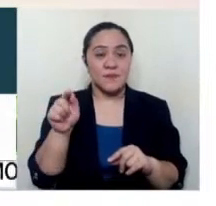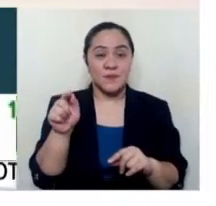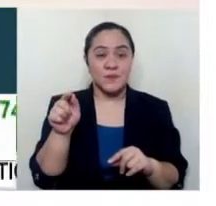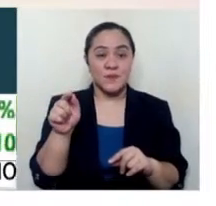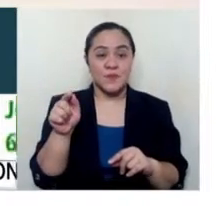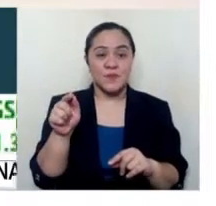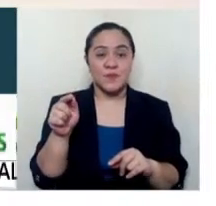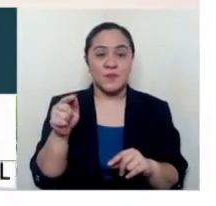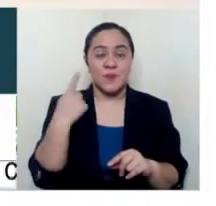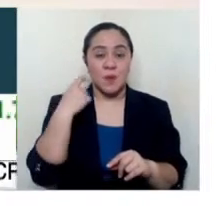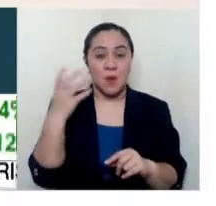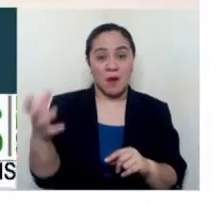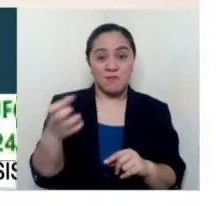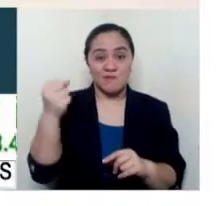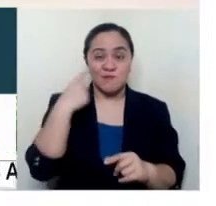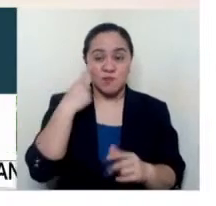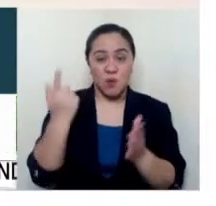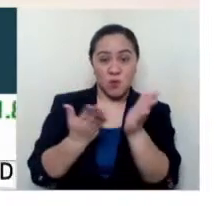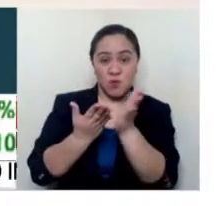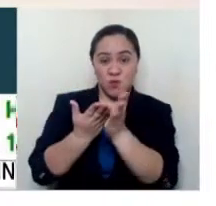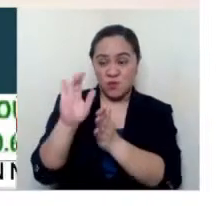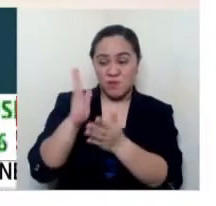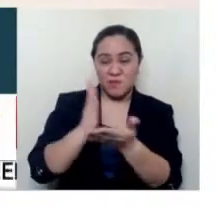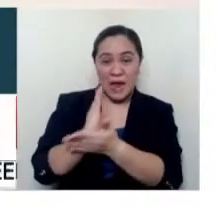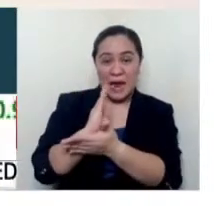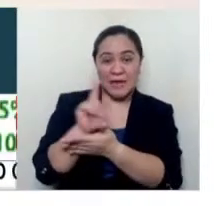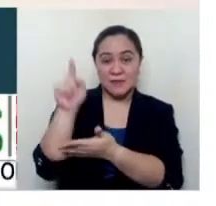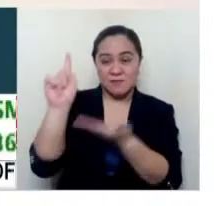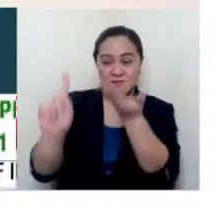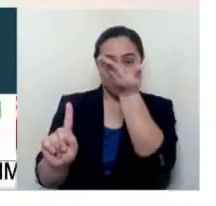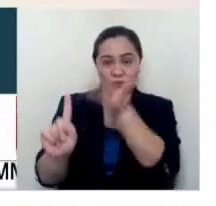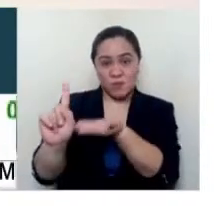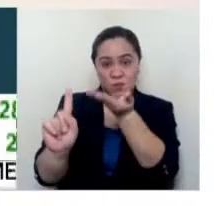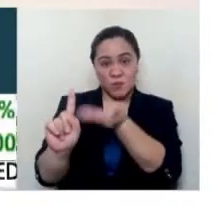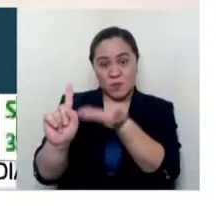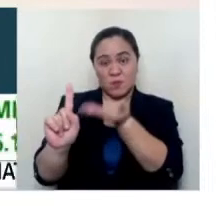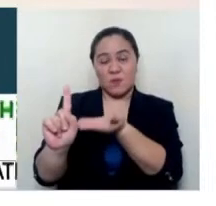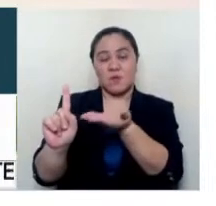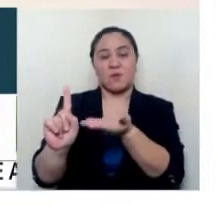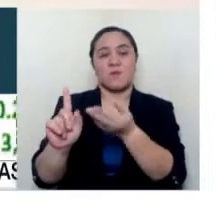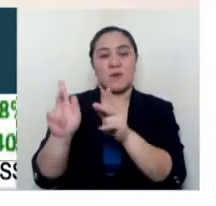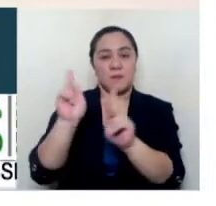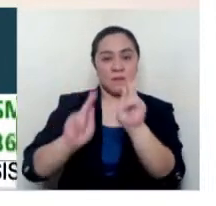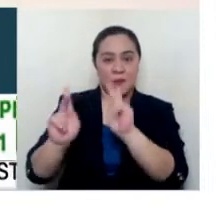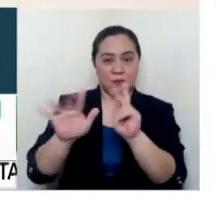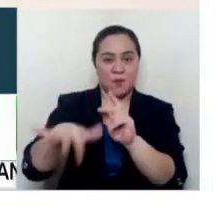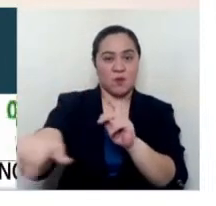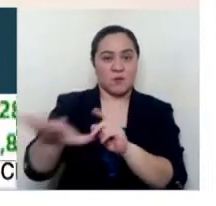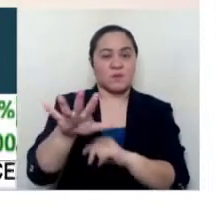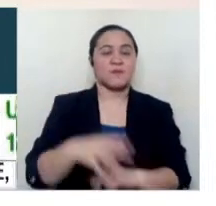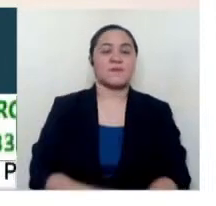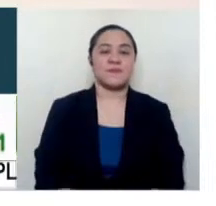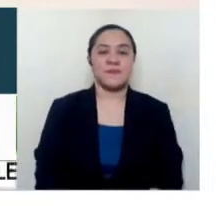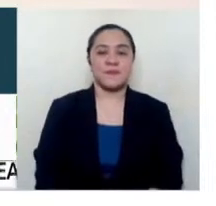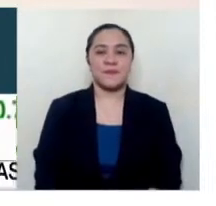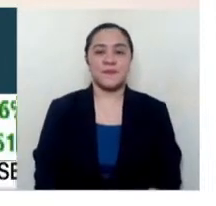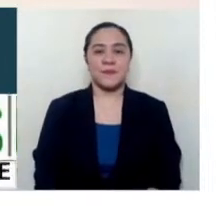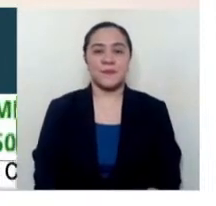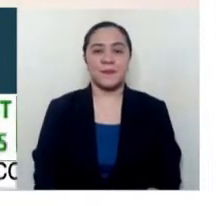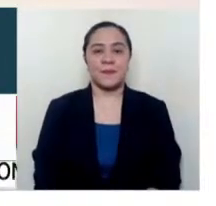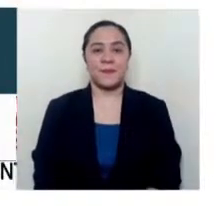the right that is due to this specific subset of our population. Yeah. So how